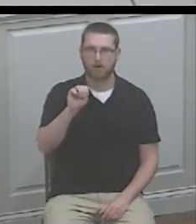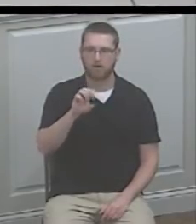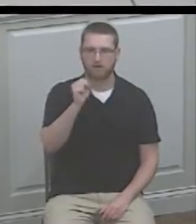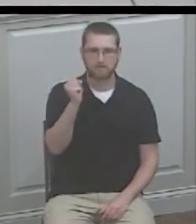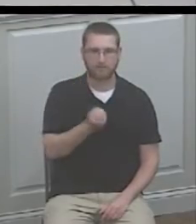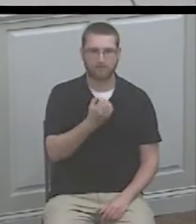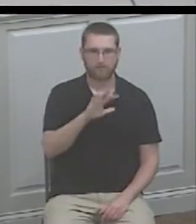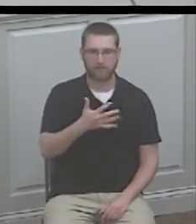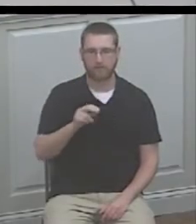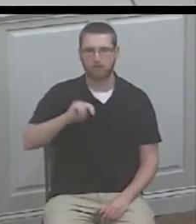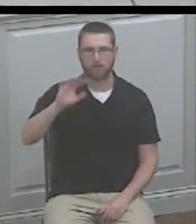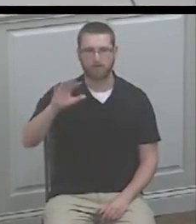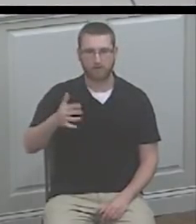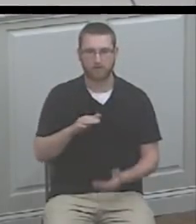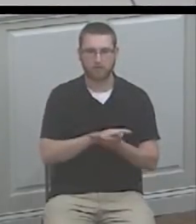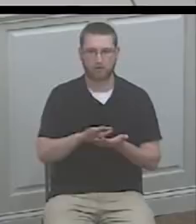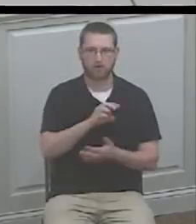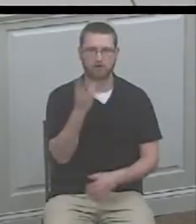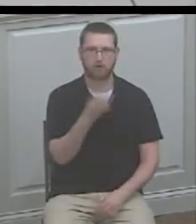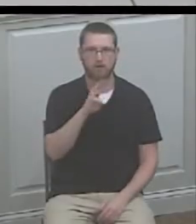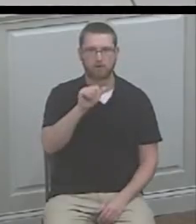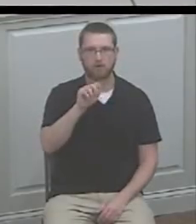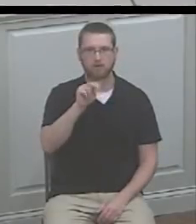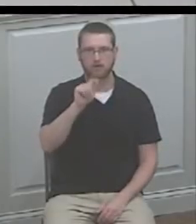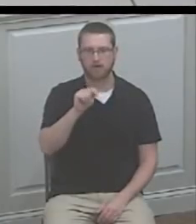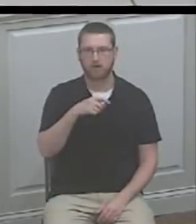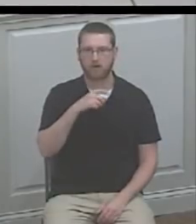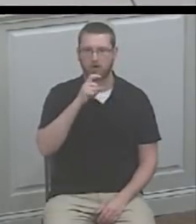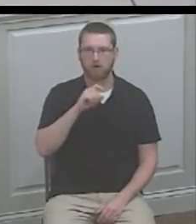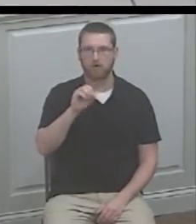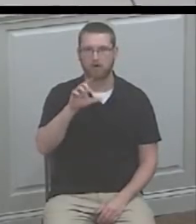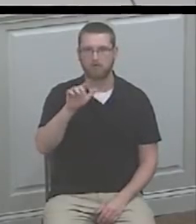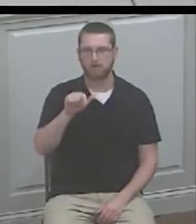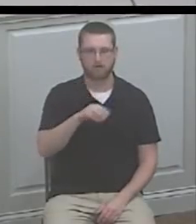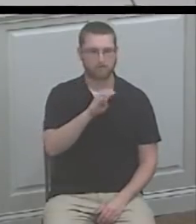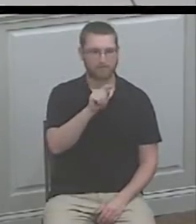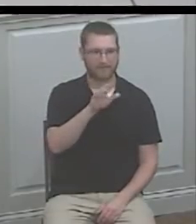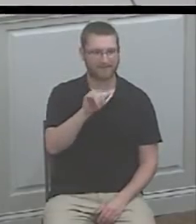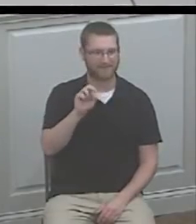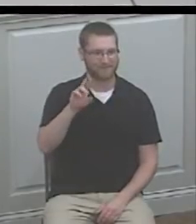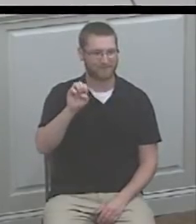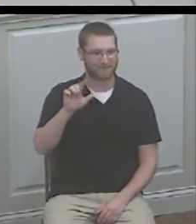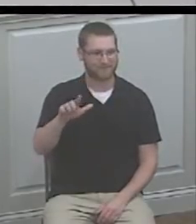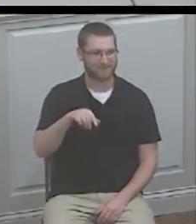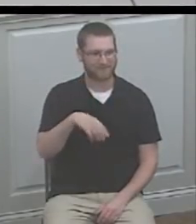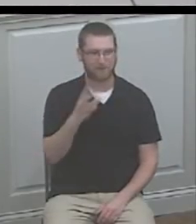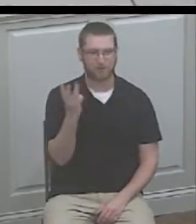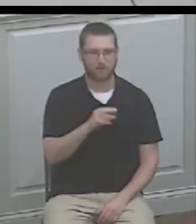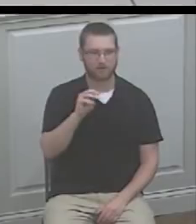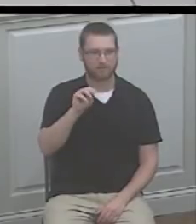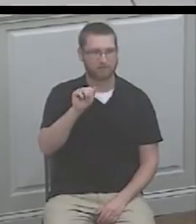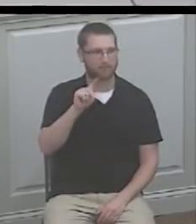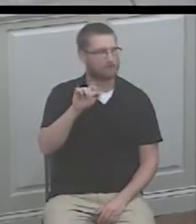Fifth, West Walnut, College, Colonel, Beatty, Russell, West Martin Luther King, Grant, and